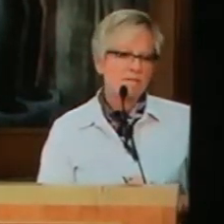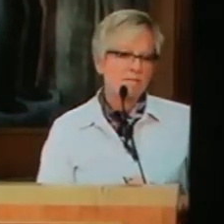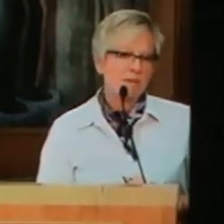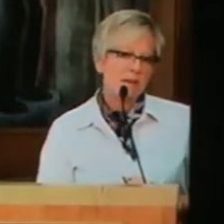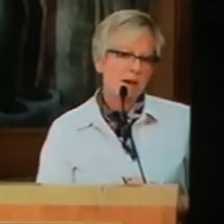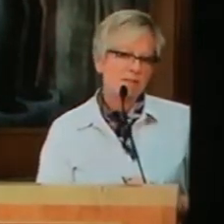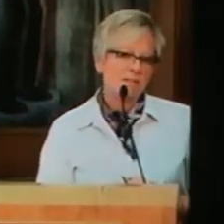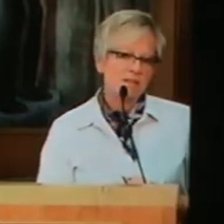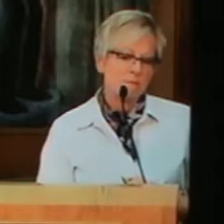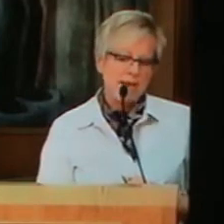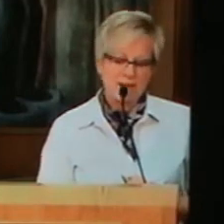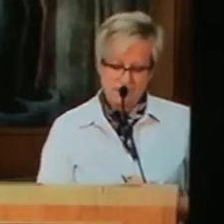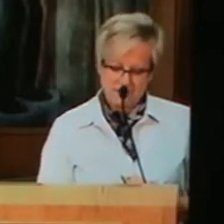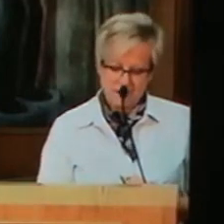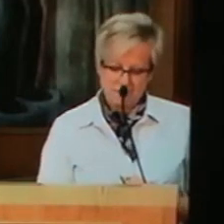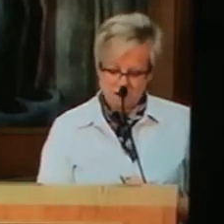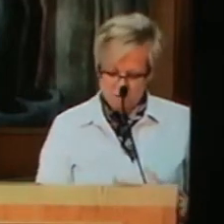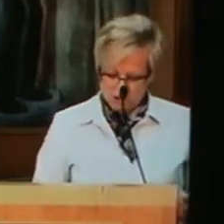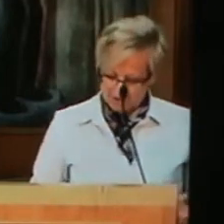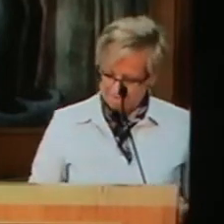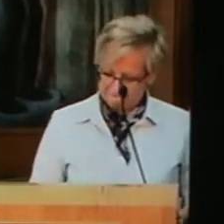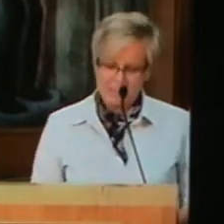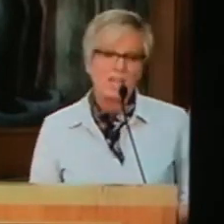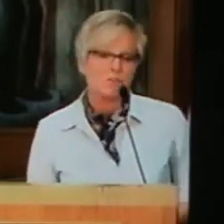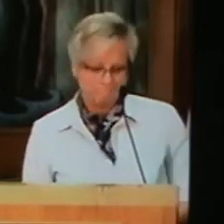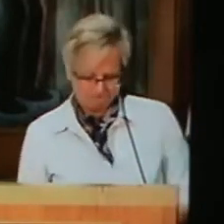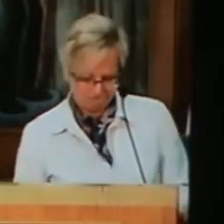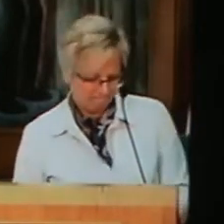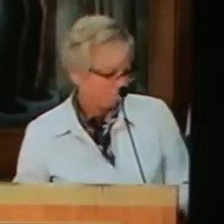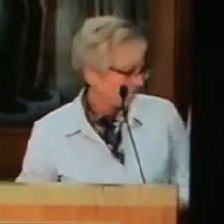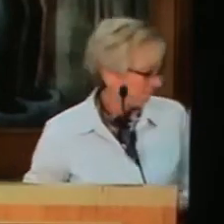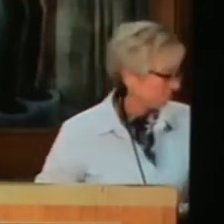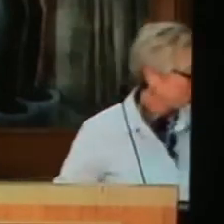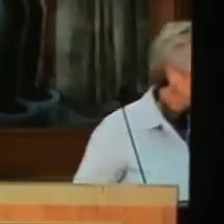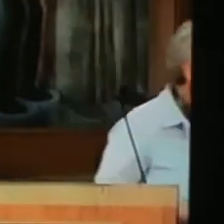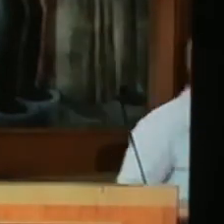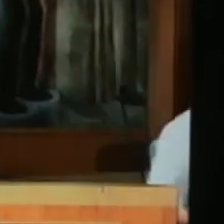doubt we can make a positive impact for our community. Thank you.